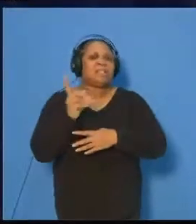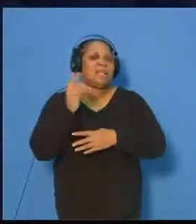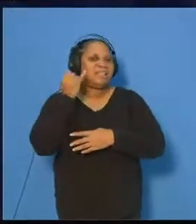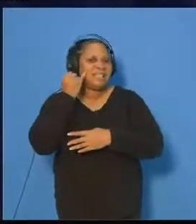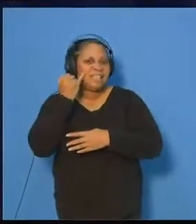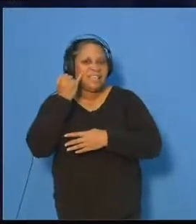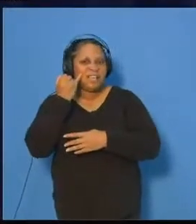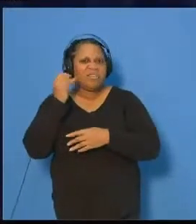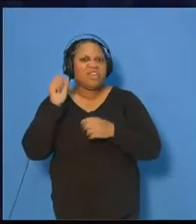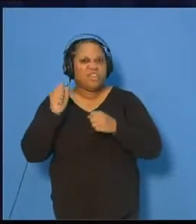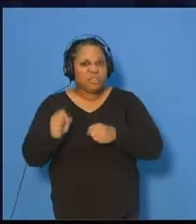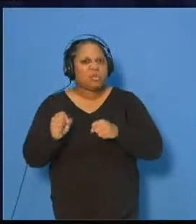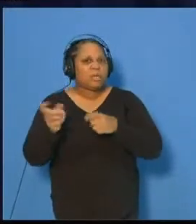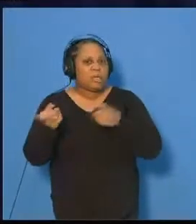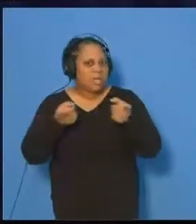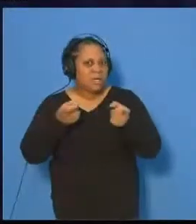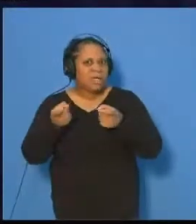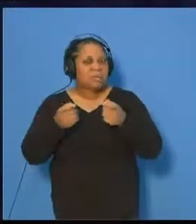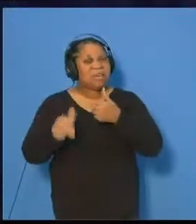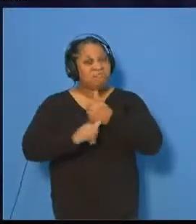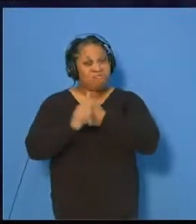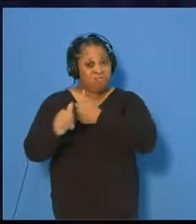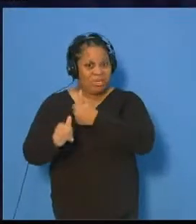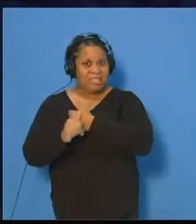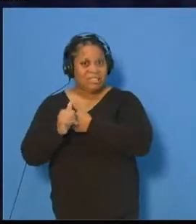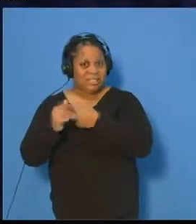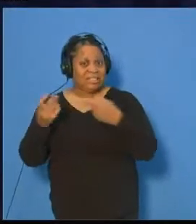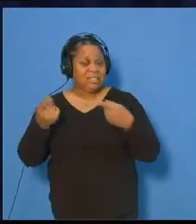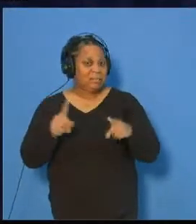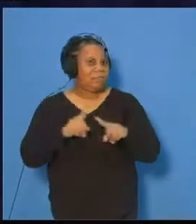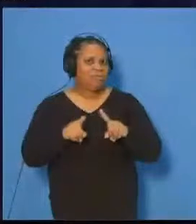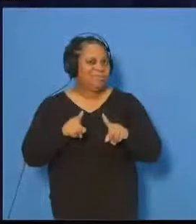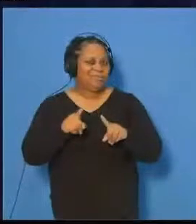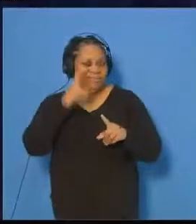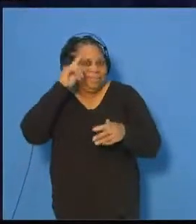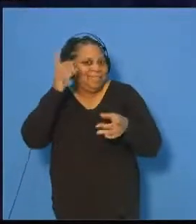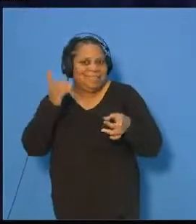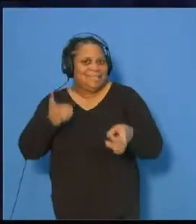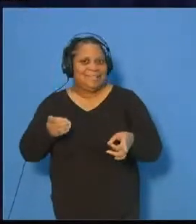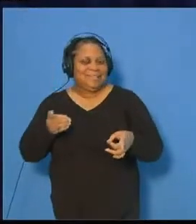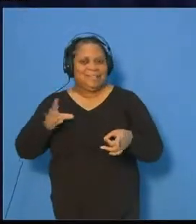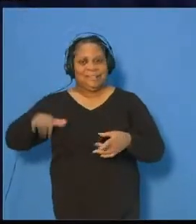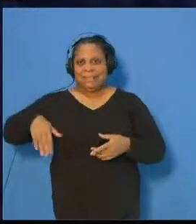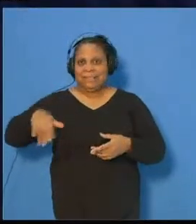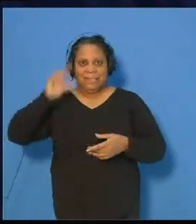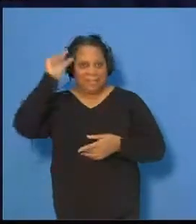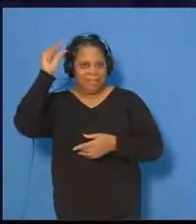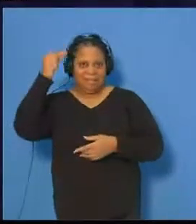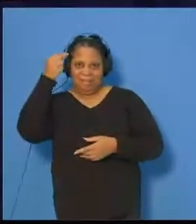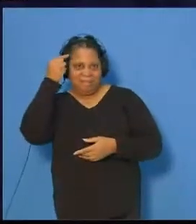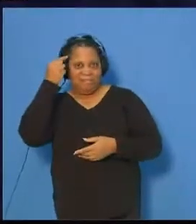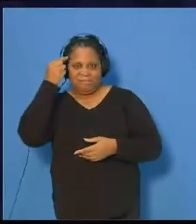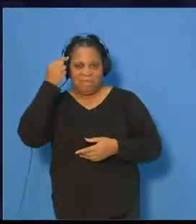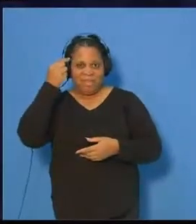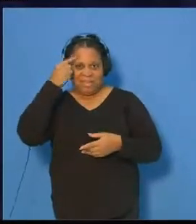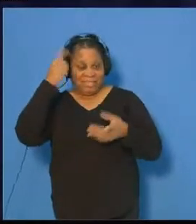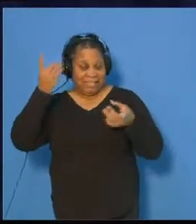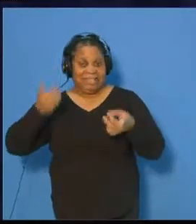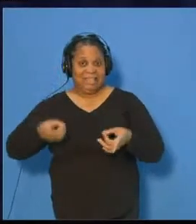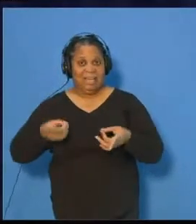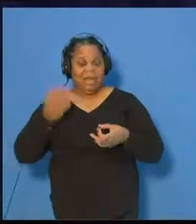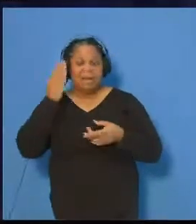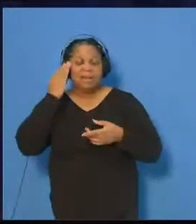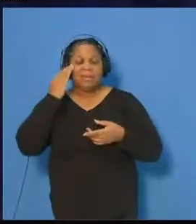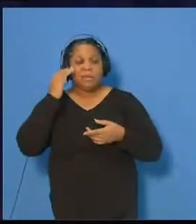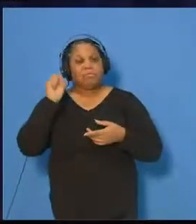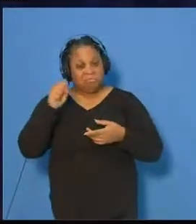not you can actually mitigate any risks as taking place. But that is not a decision that the government has come to at this point in time. And I know that's going to